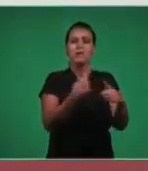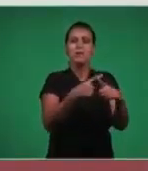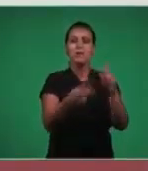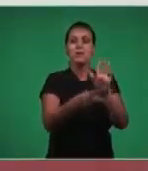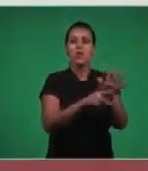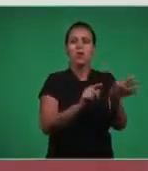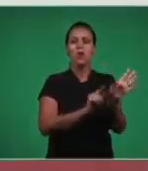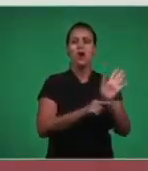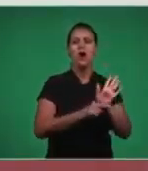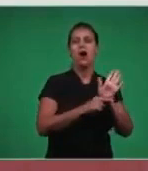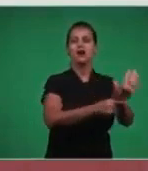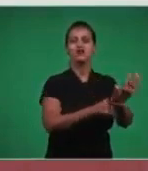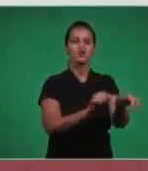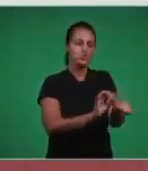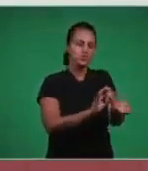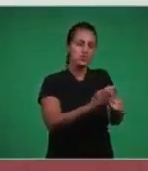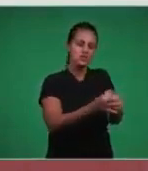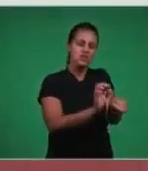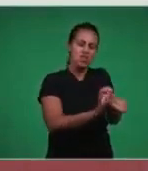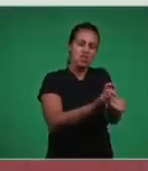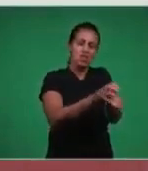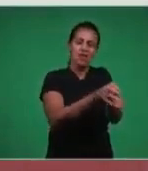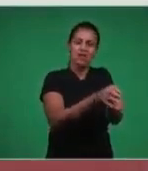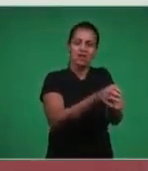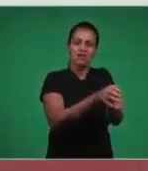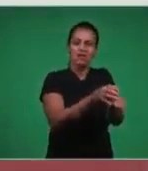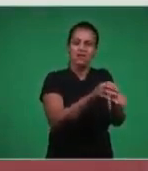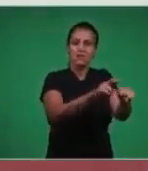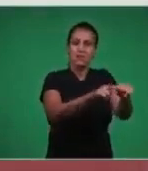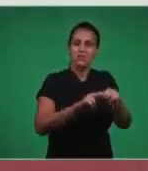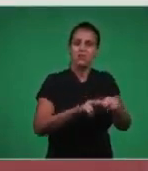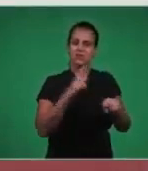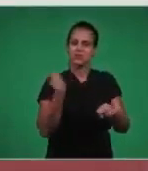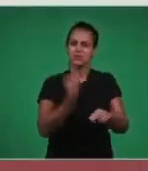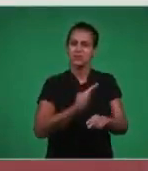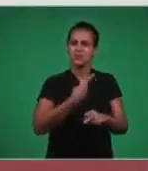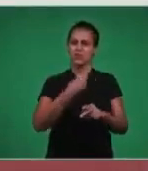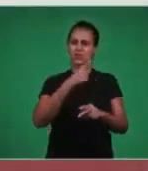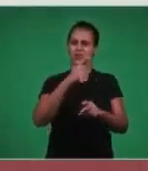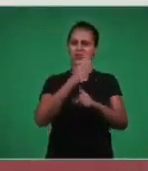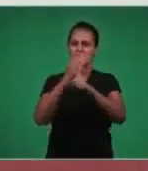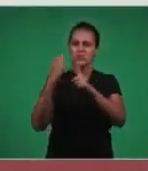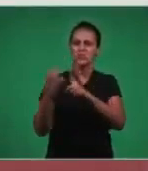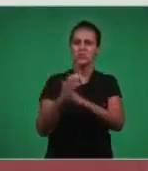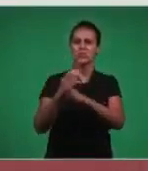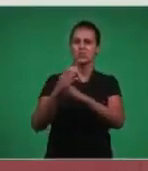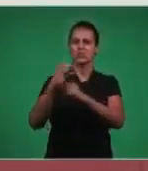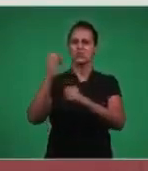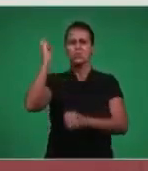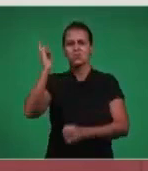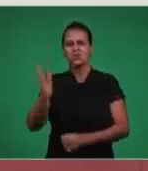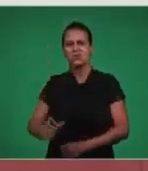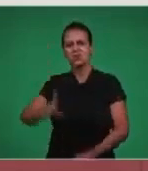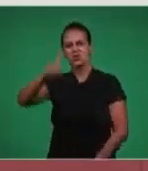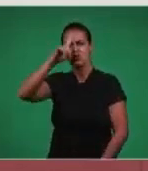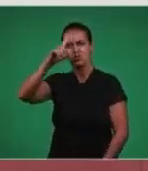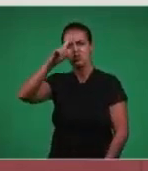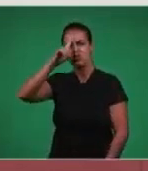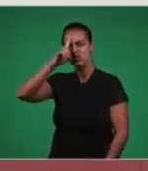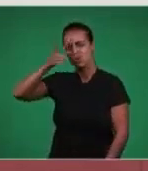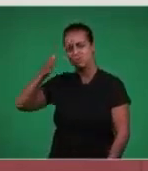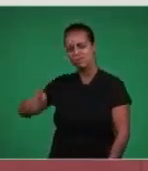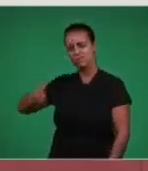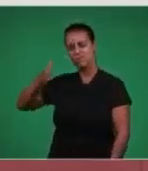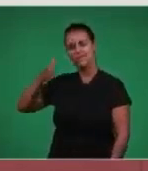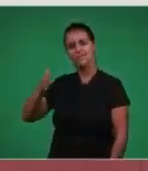of renewal. That's why every day we are on the service. That's why every day we are on early dawn, because that's how the Lord